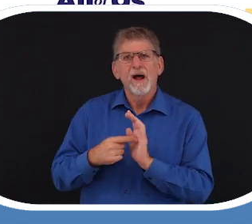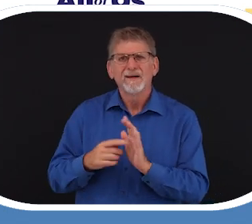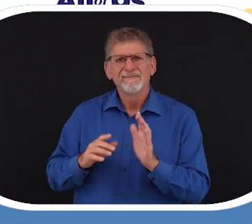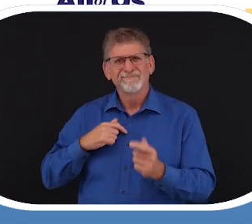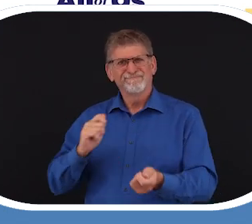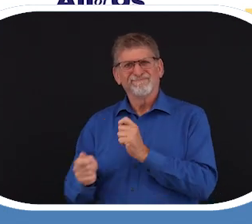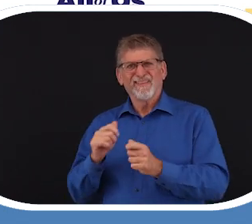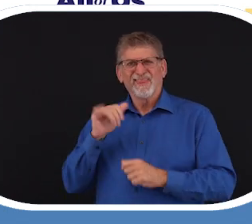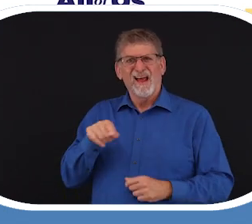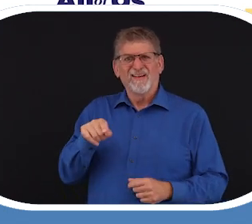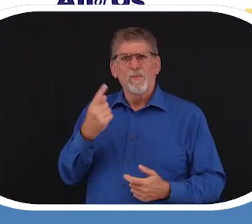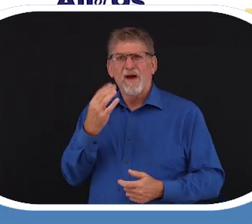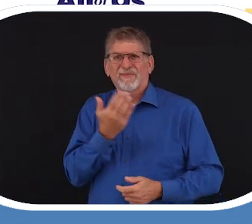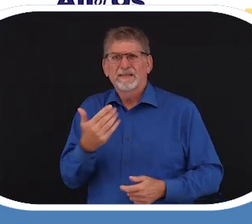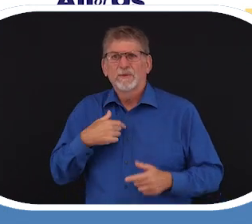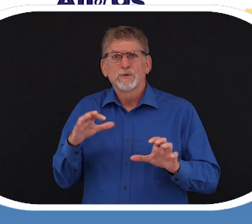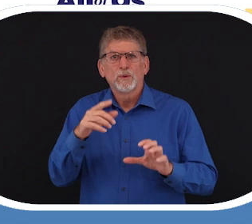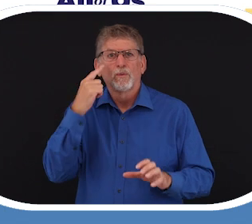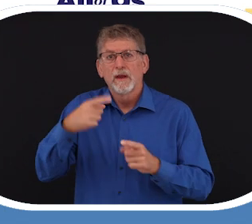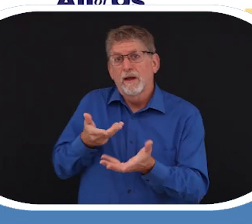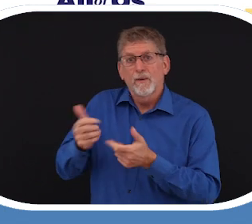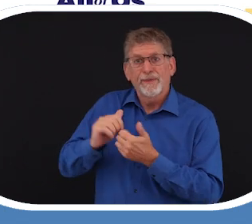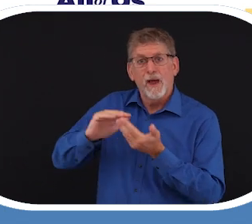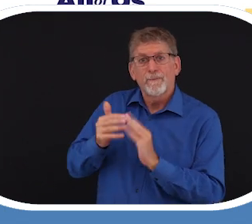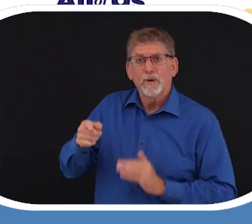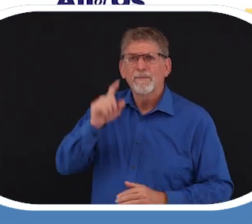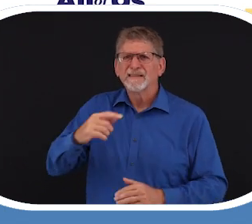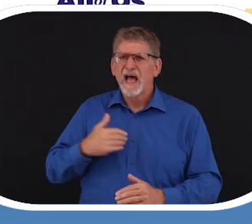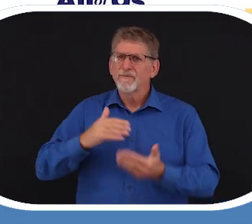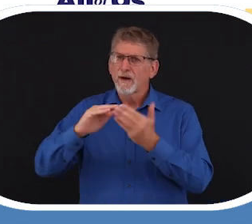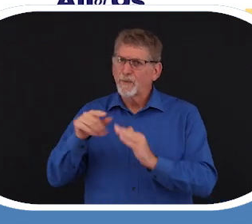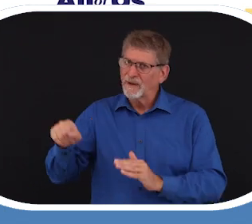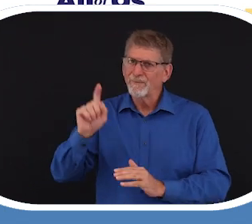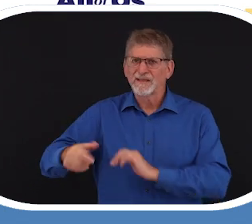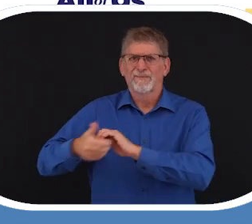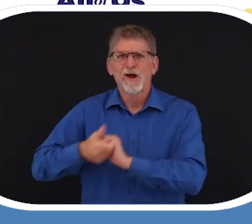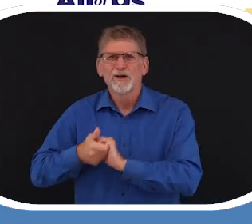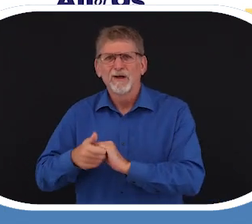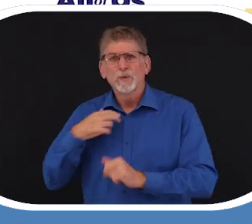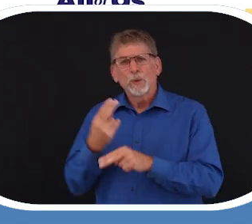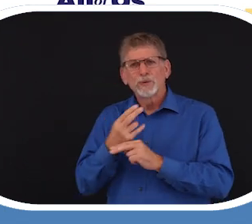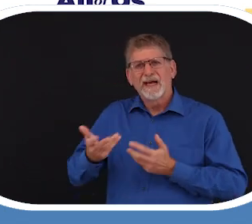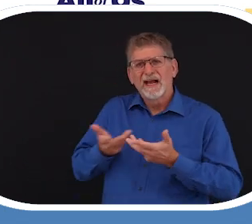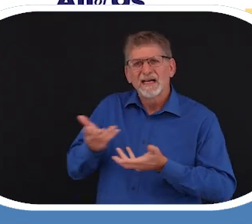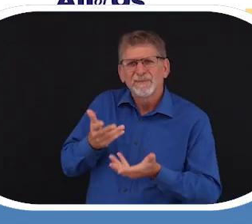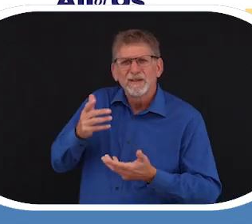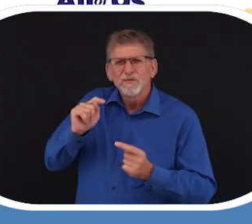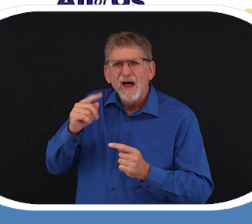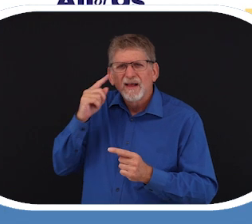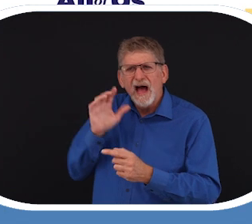is that when you think about engaging communities, you must have community partnerships. So we use engagement to think about outreach and